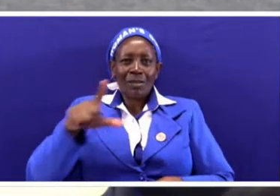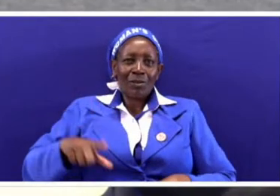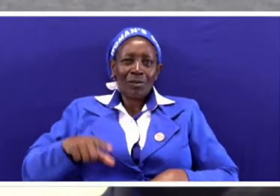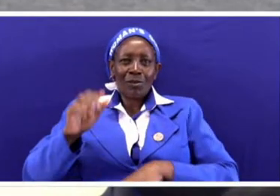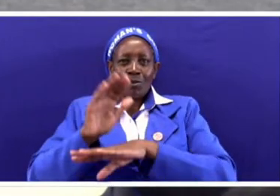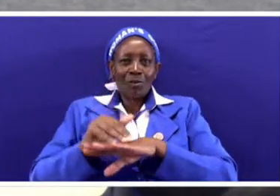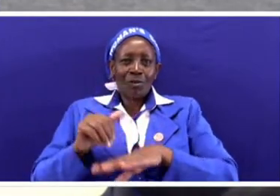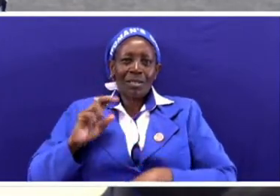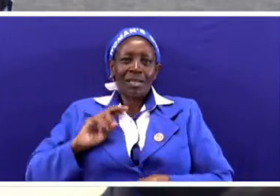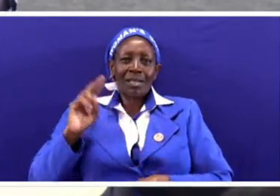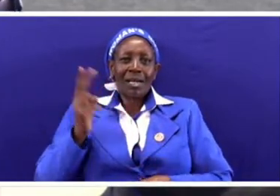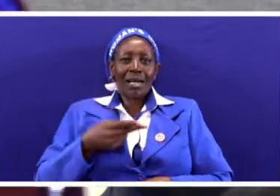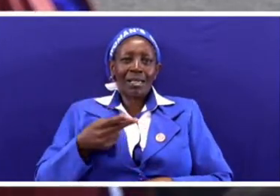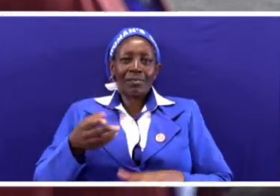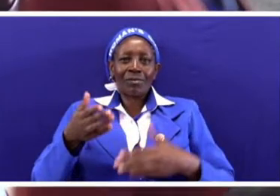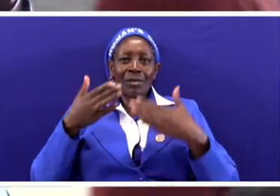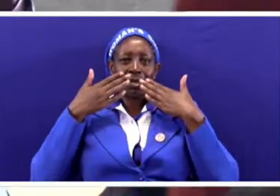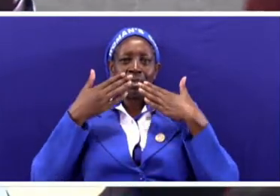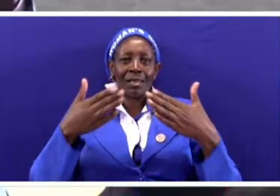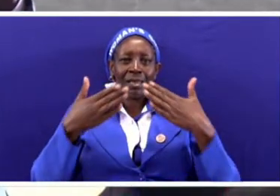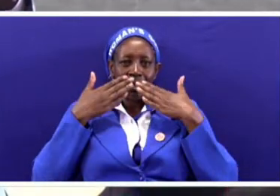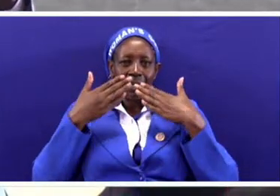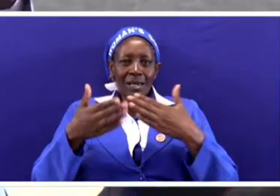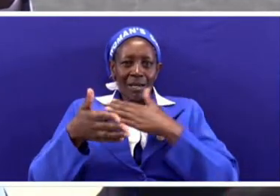really thank God for Dr. Kevin,